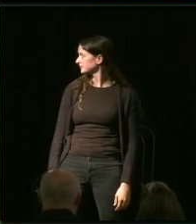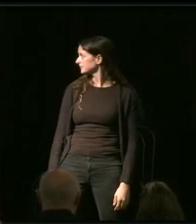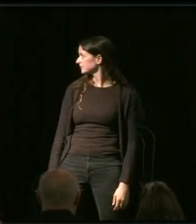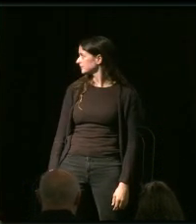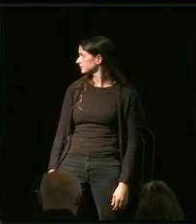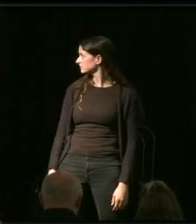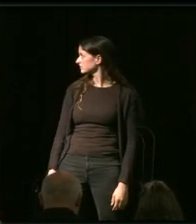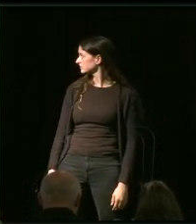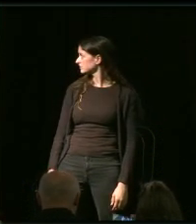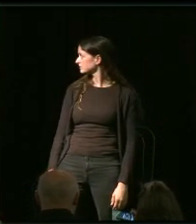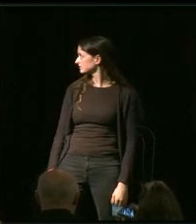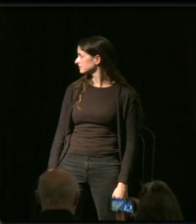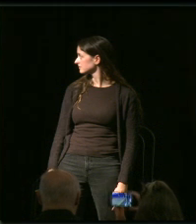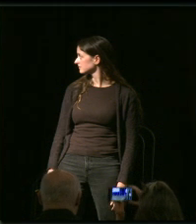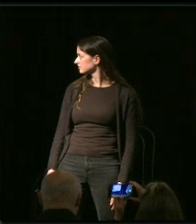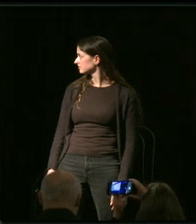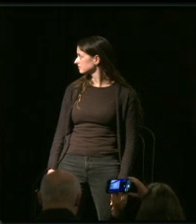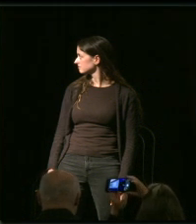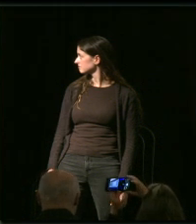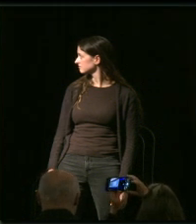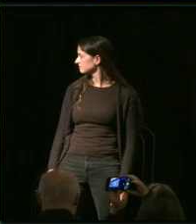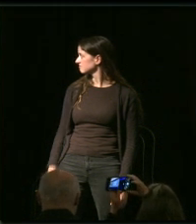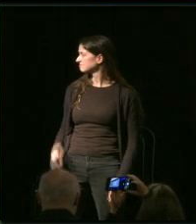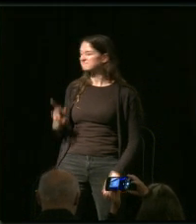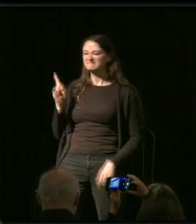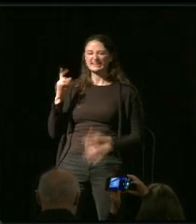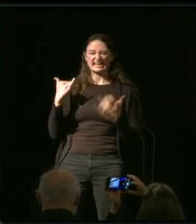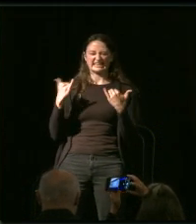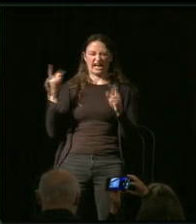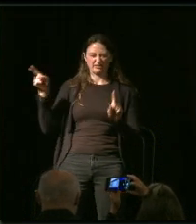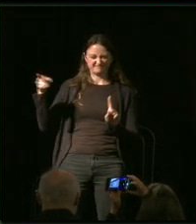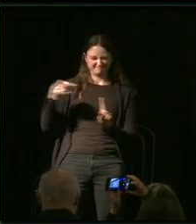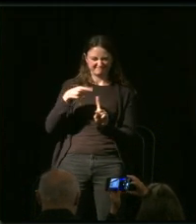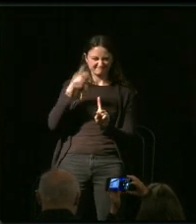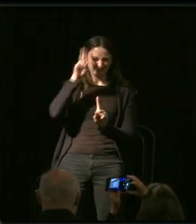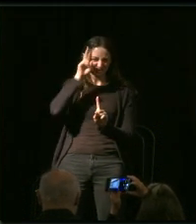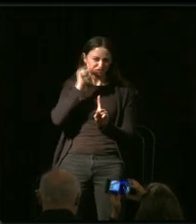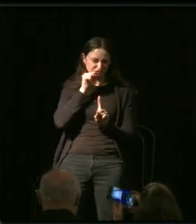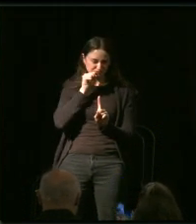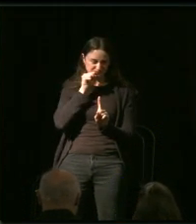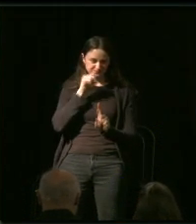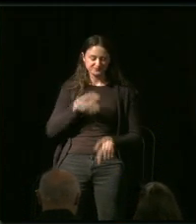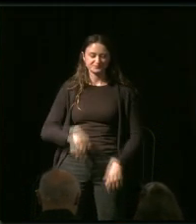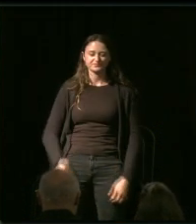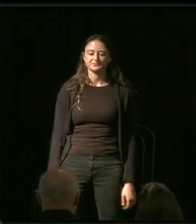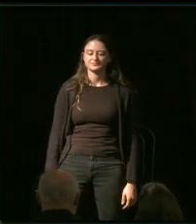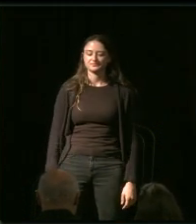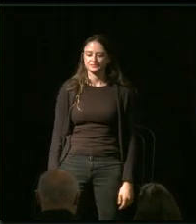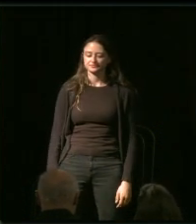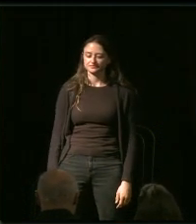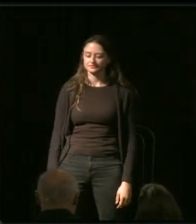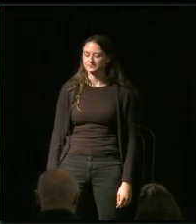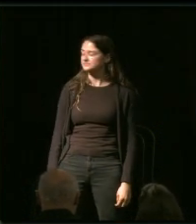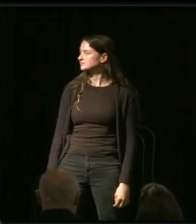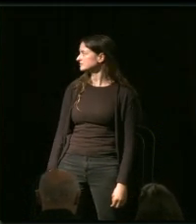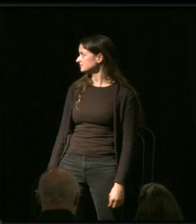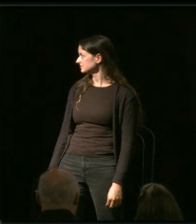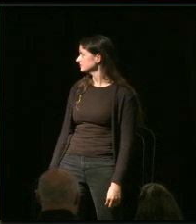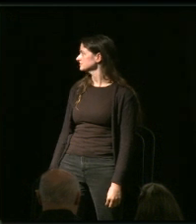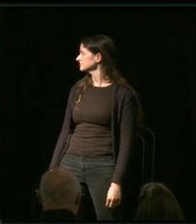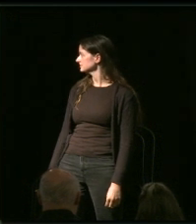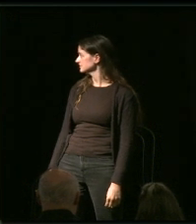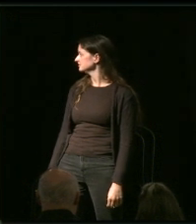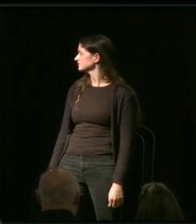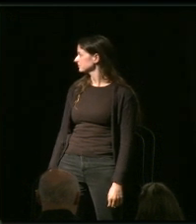Now, this is talking about Usher syndrome more specifically. So we can imagine that these blue and red bars